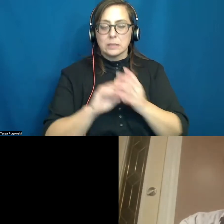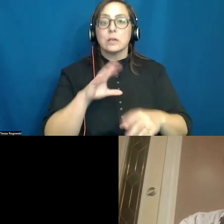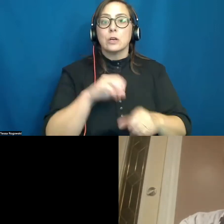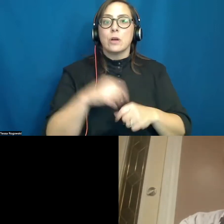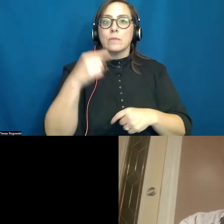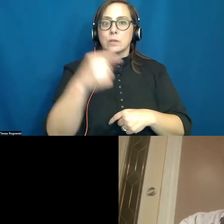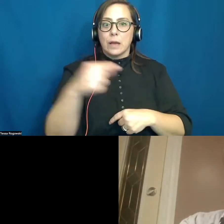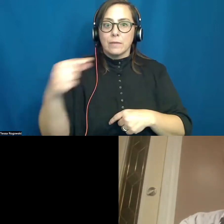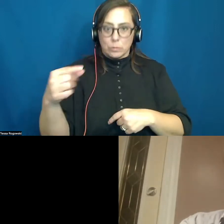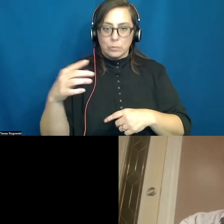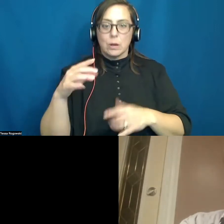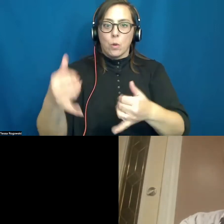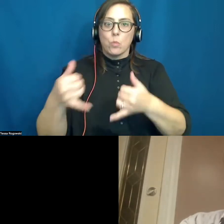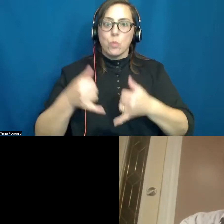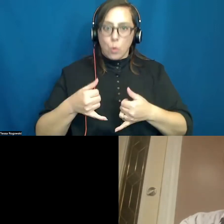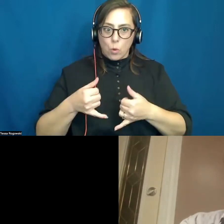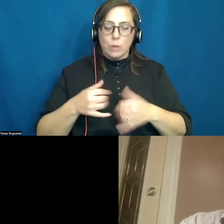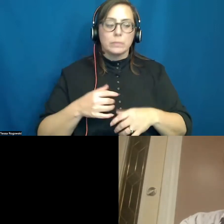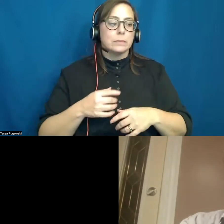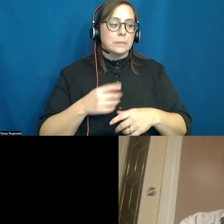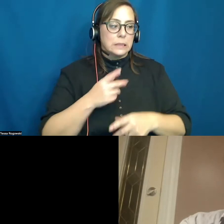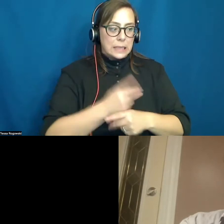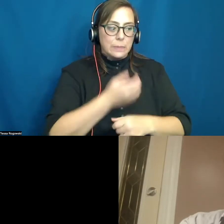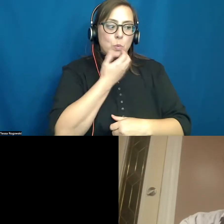Award, winning More to Keep Us Warm,